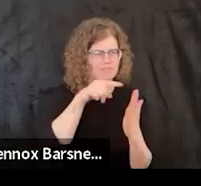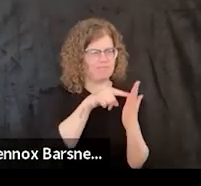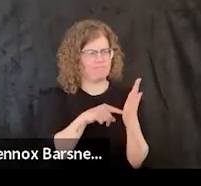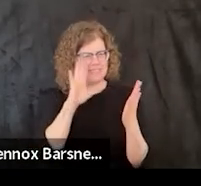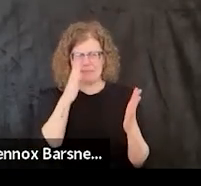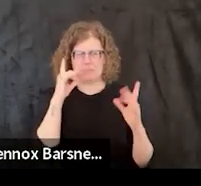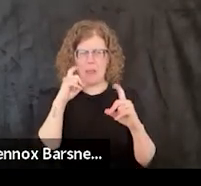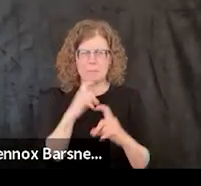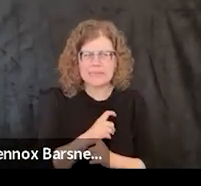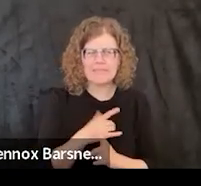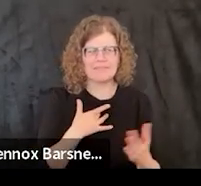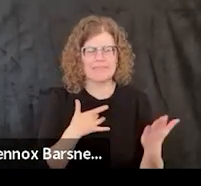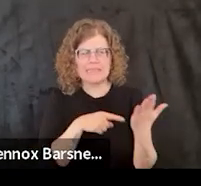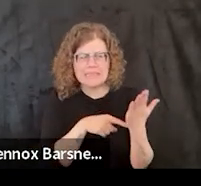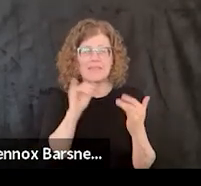report.